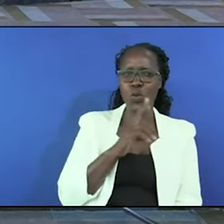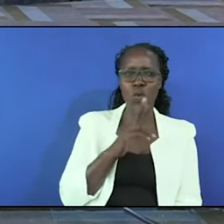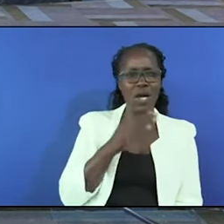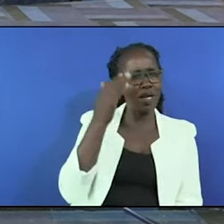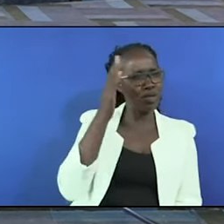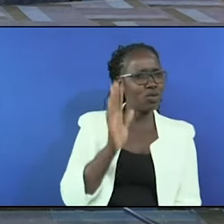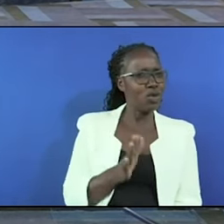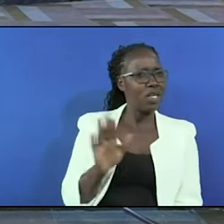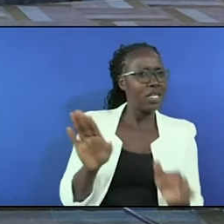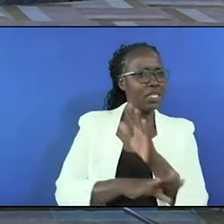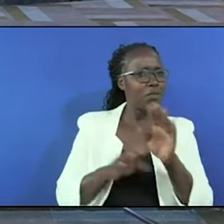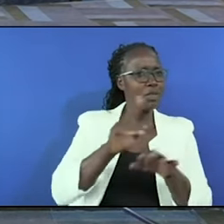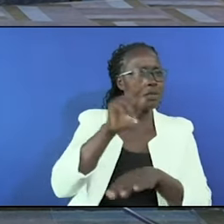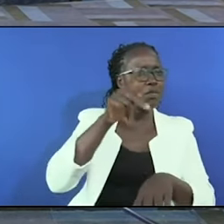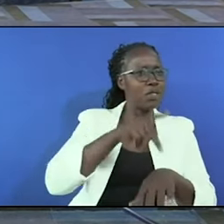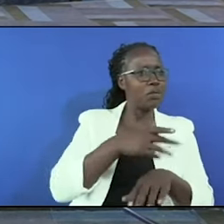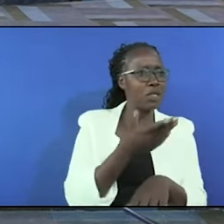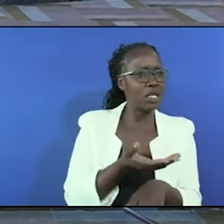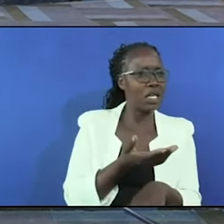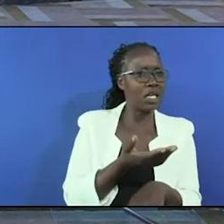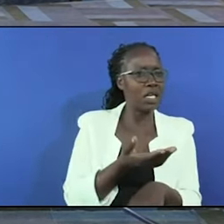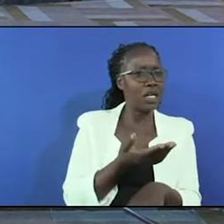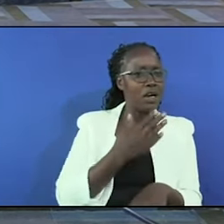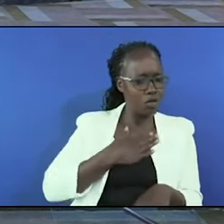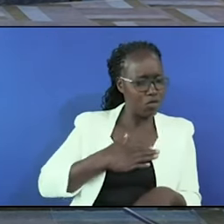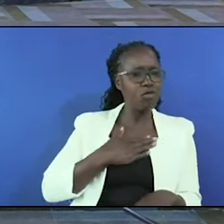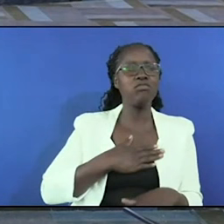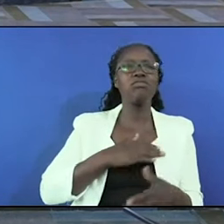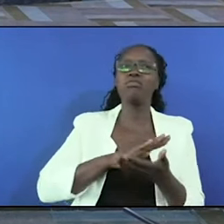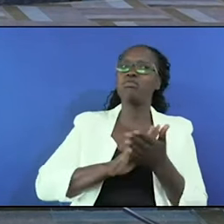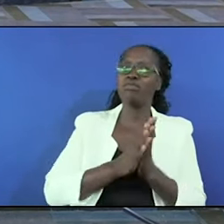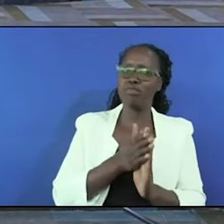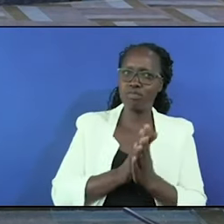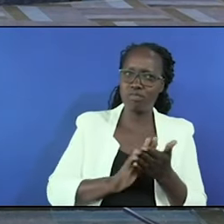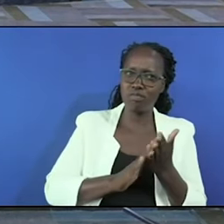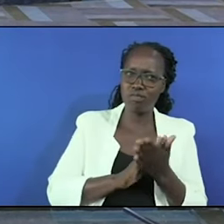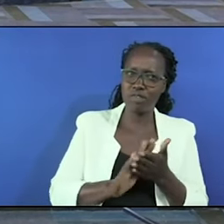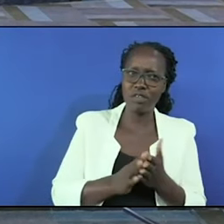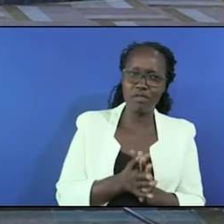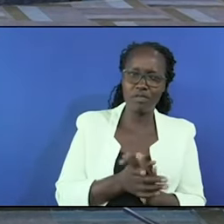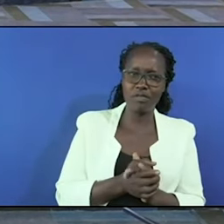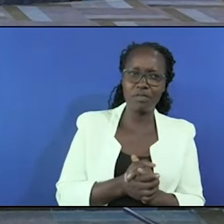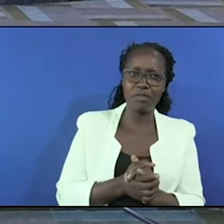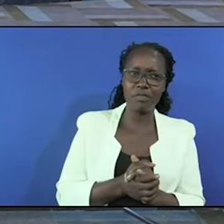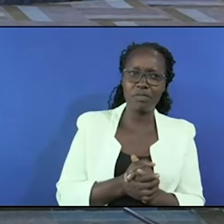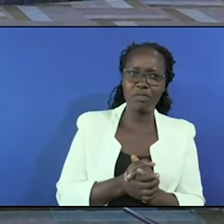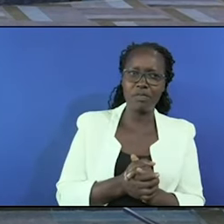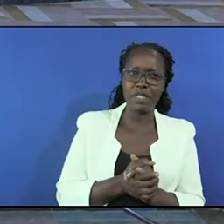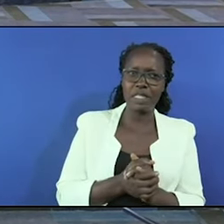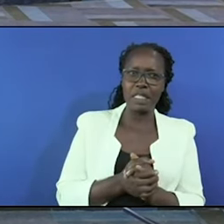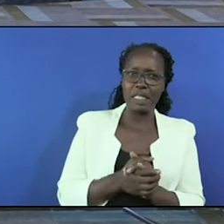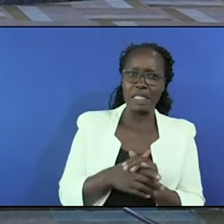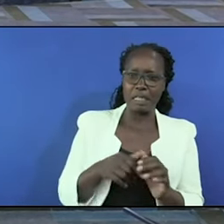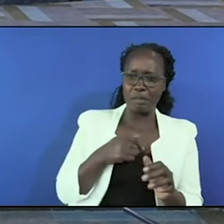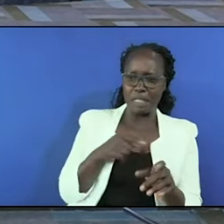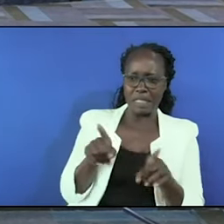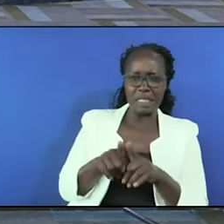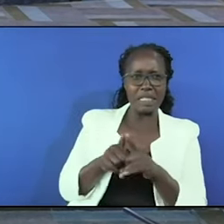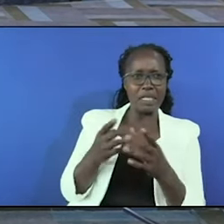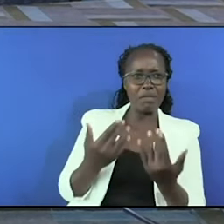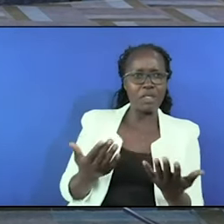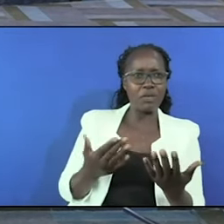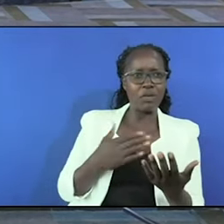them. If you are a deputy principal, you forgive me, please. But that's the truth, you know, I'm talking about. I also did it, the same thing